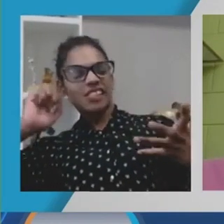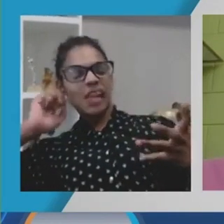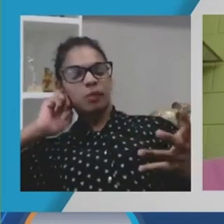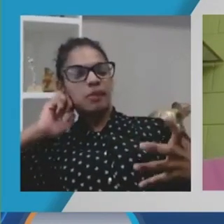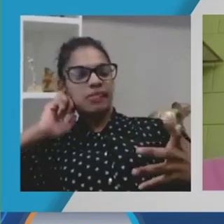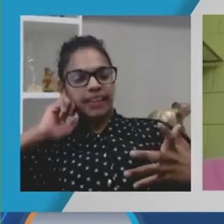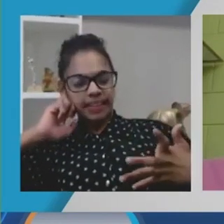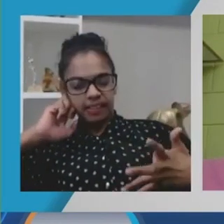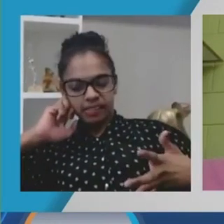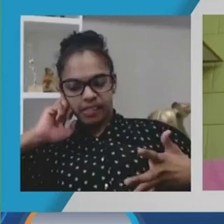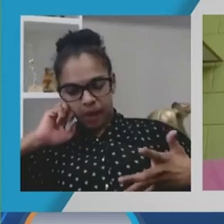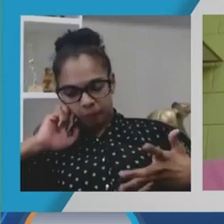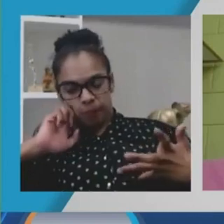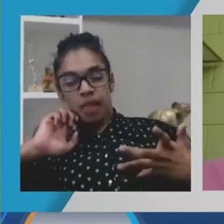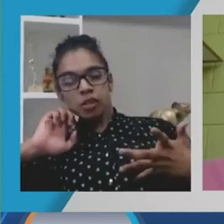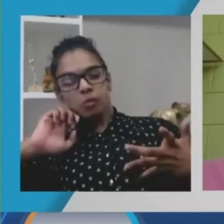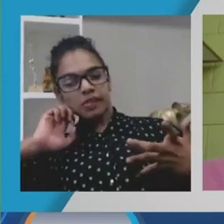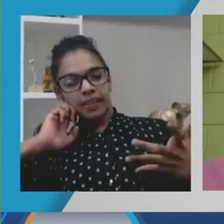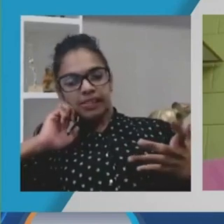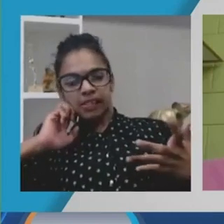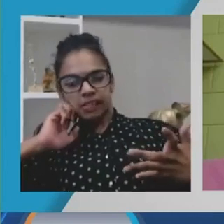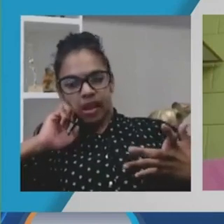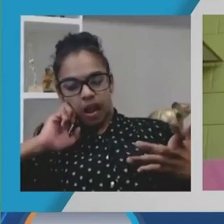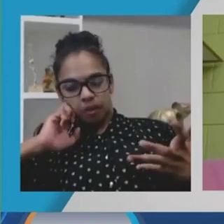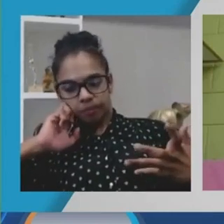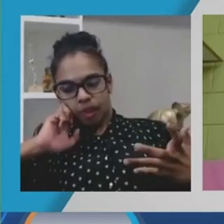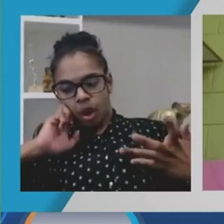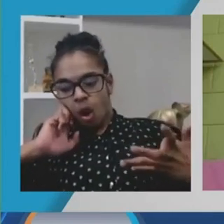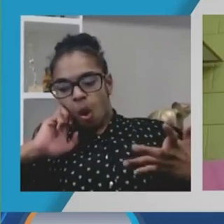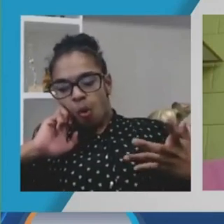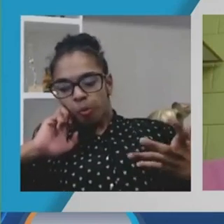So I'll start with Mr. Gittens. So Mr. Gittens,